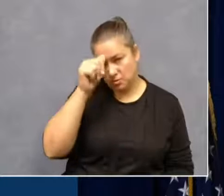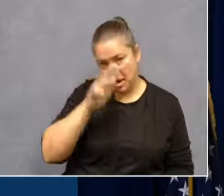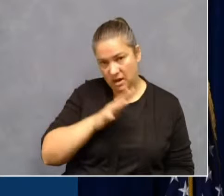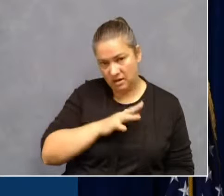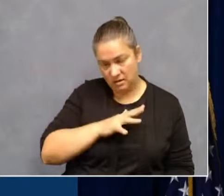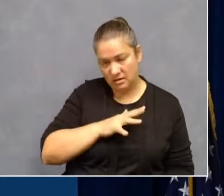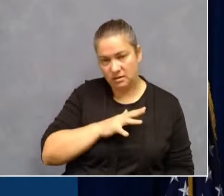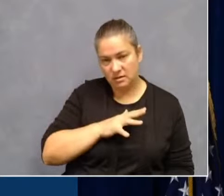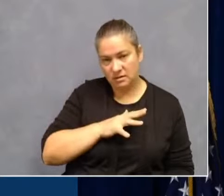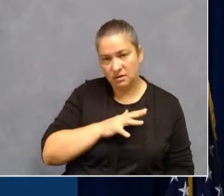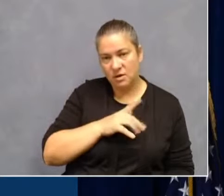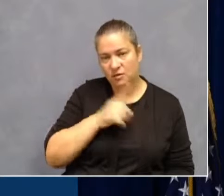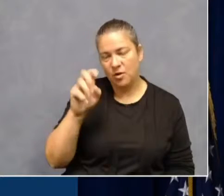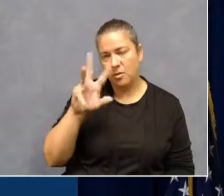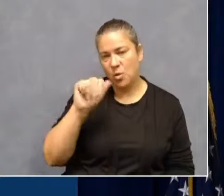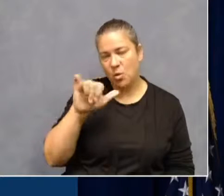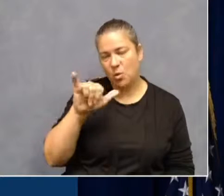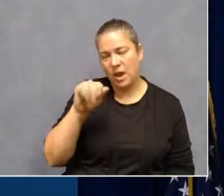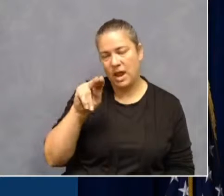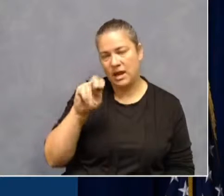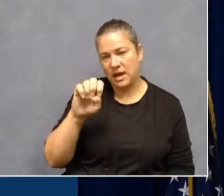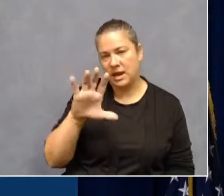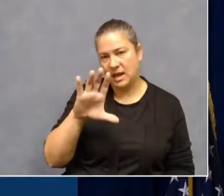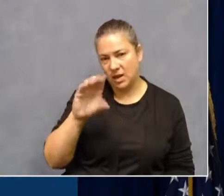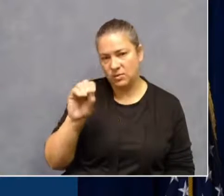from Wayne County.